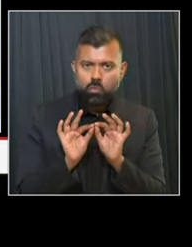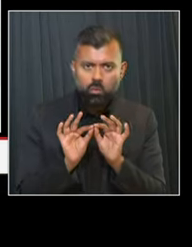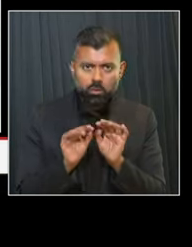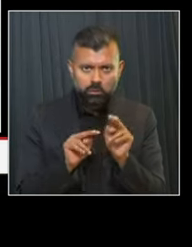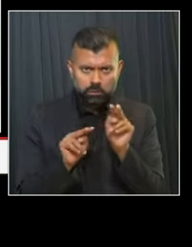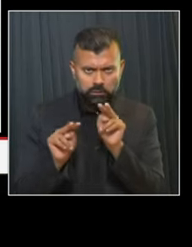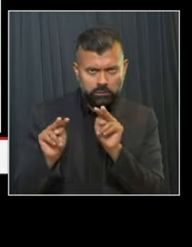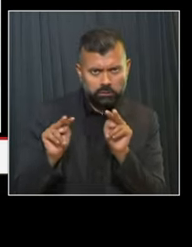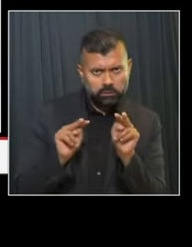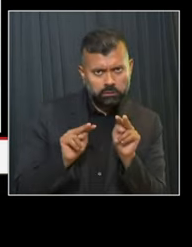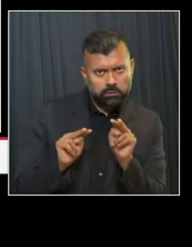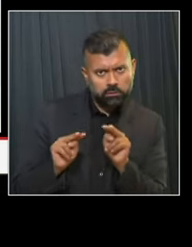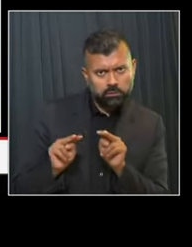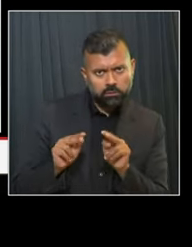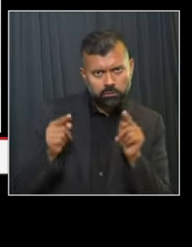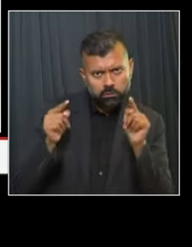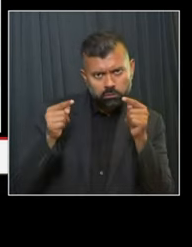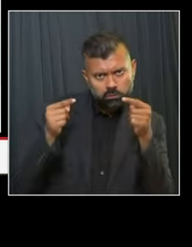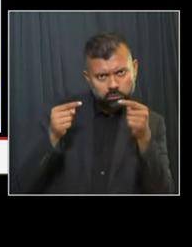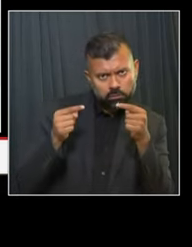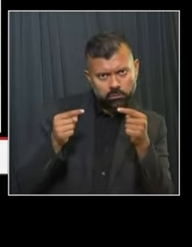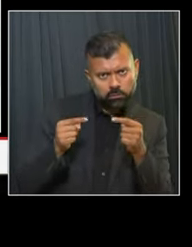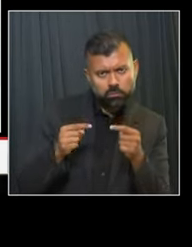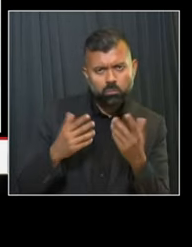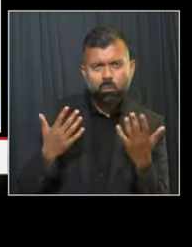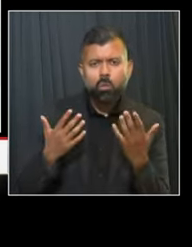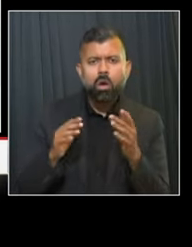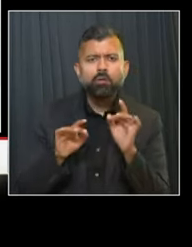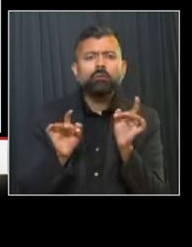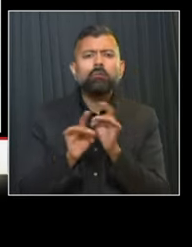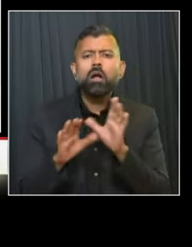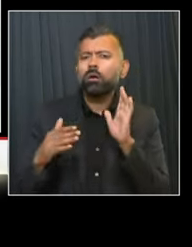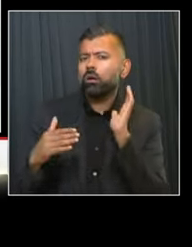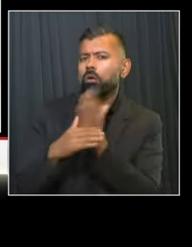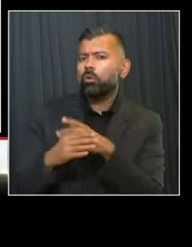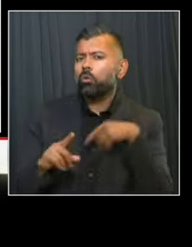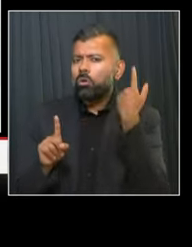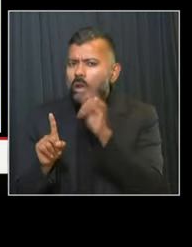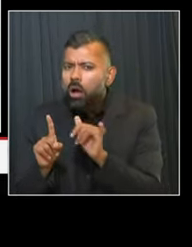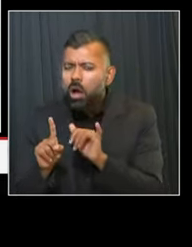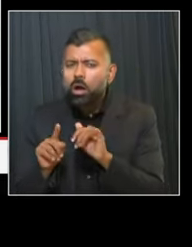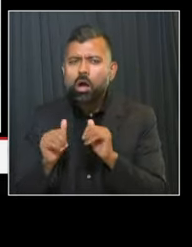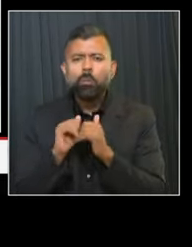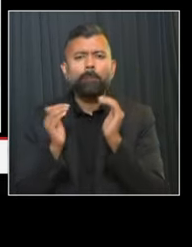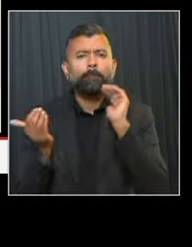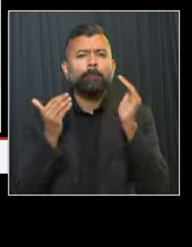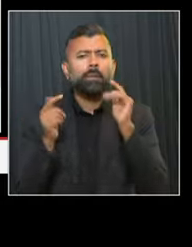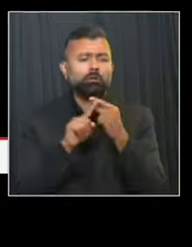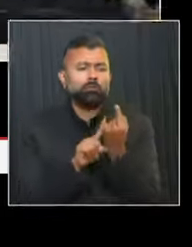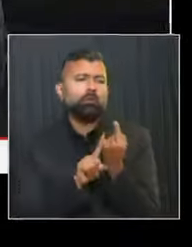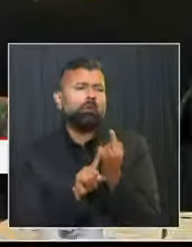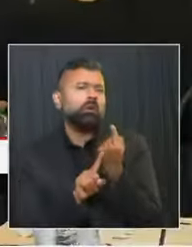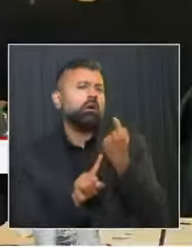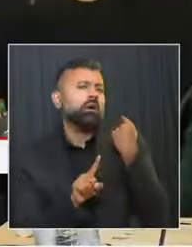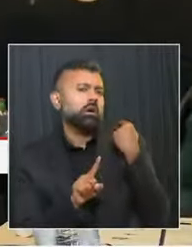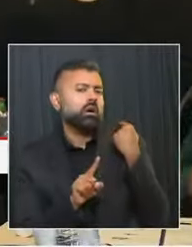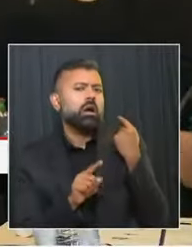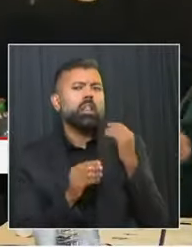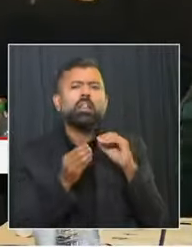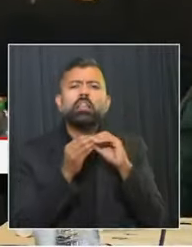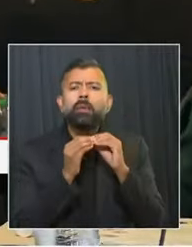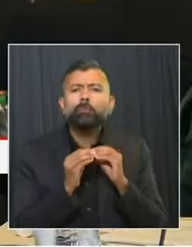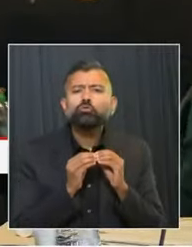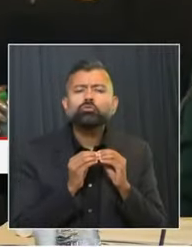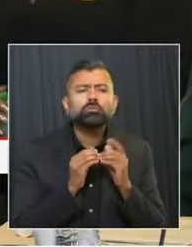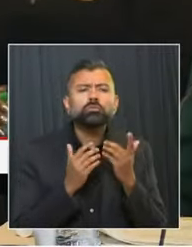has its origins tracing back like 8 or 9 years. What do we know has had an impact? What are we not sure has had an